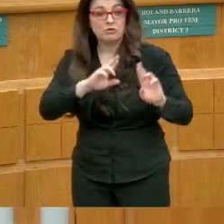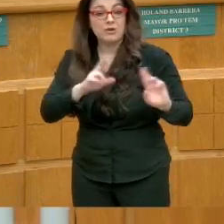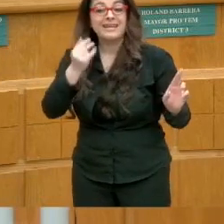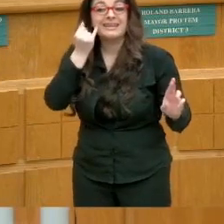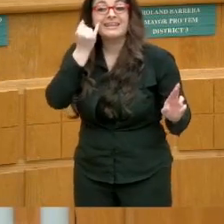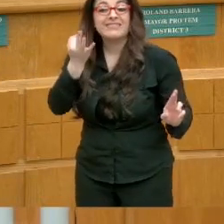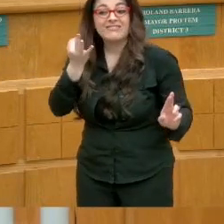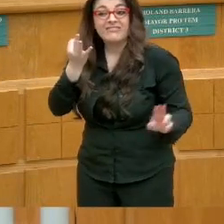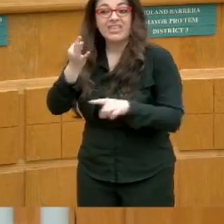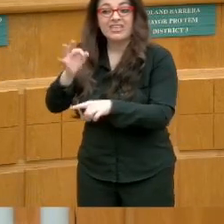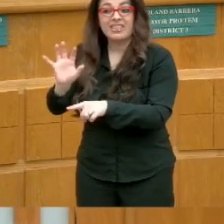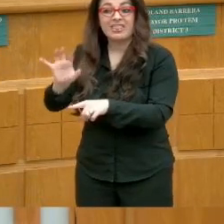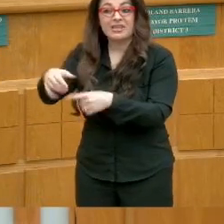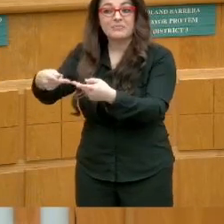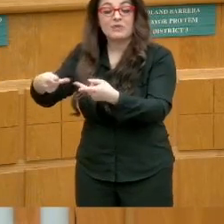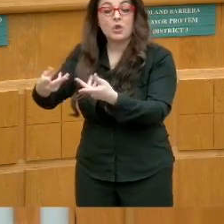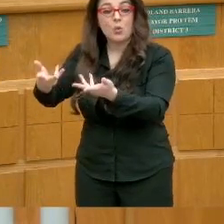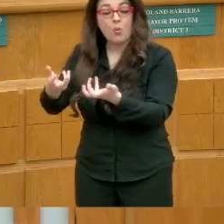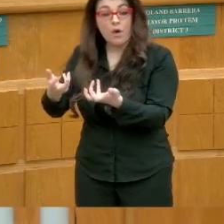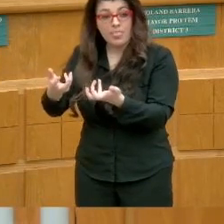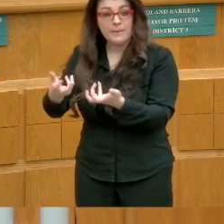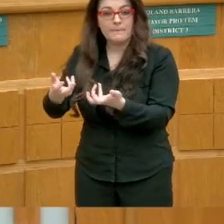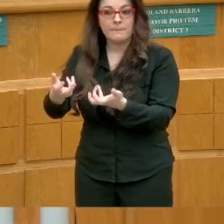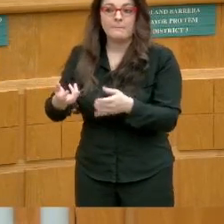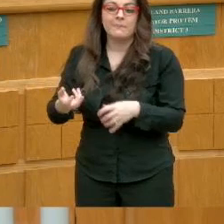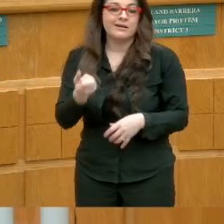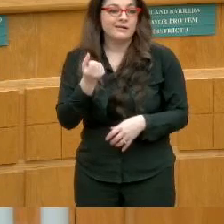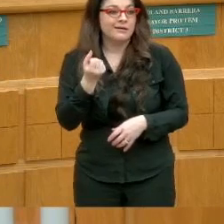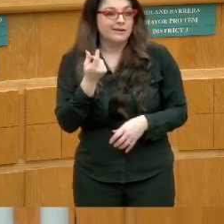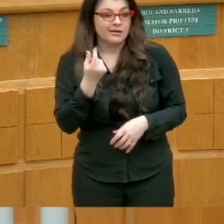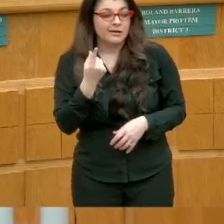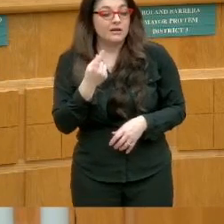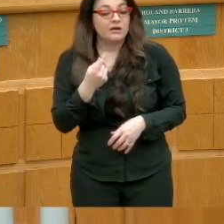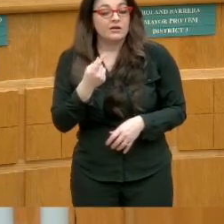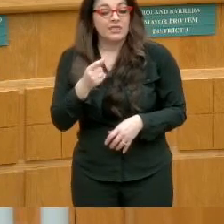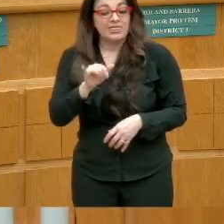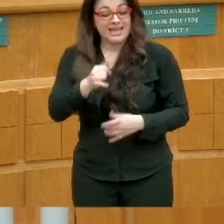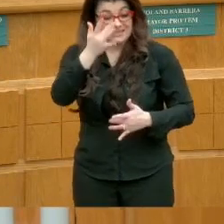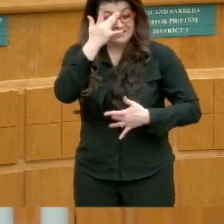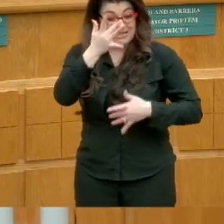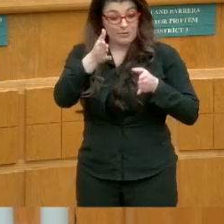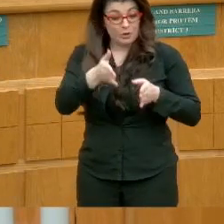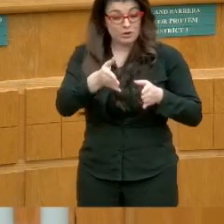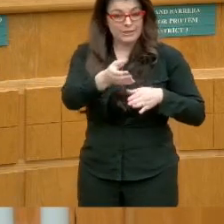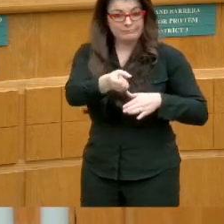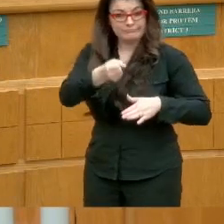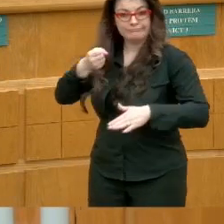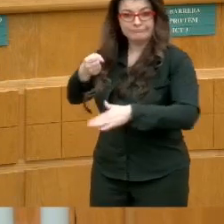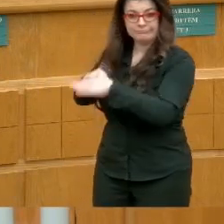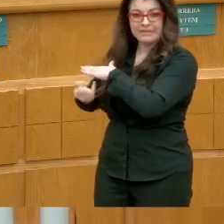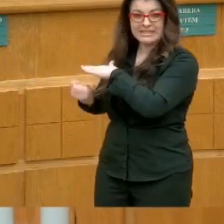them. They have no positives, and that individual is taken out of the mix at this point. So we talked